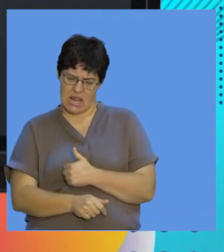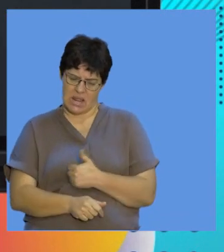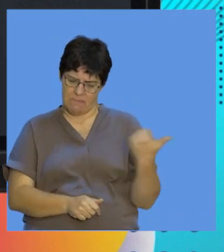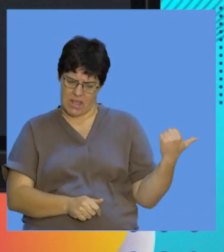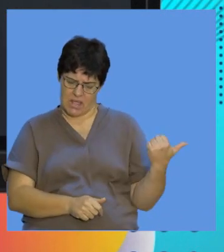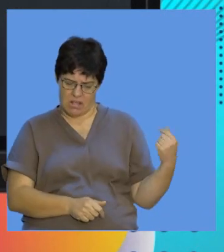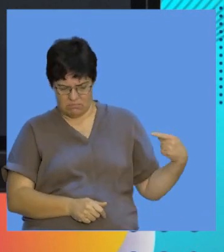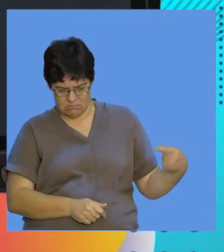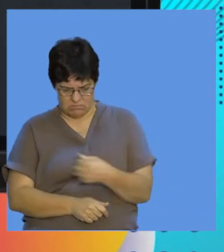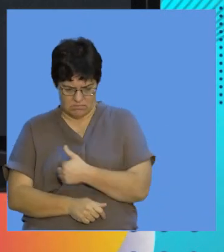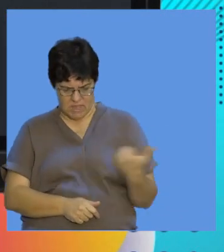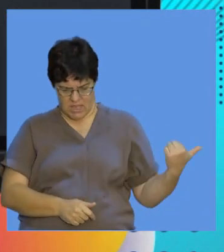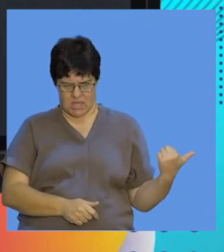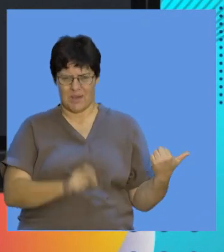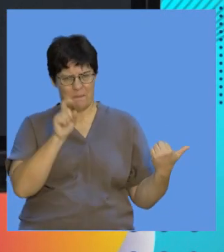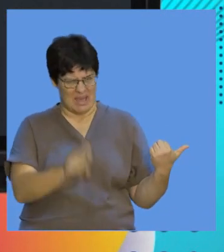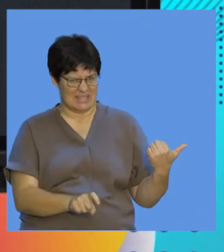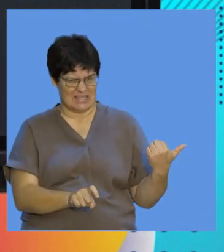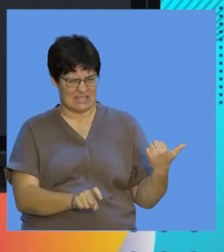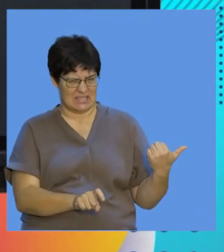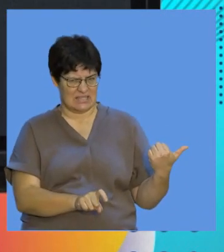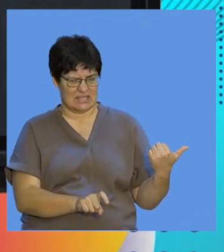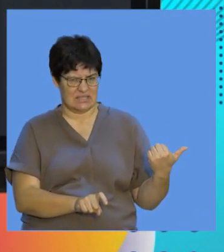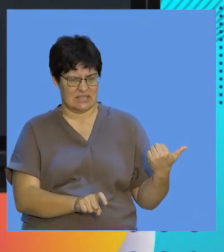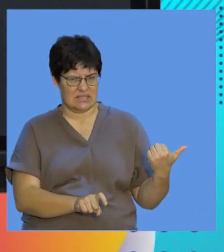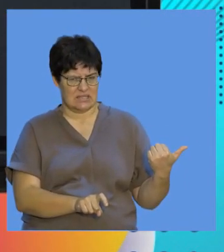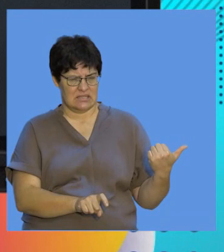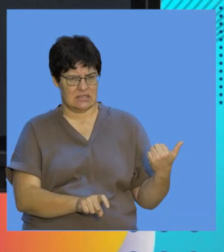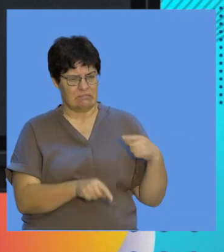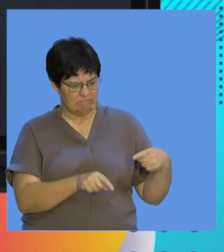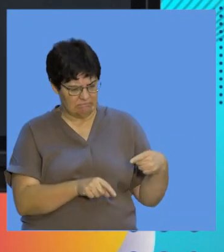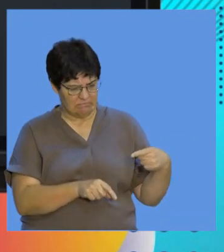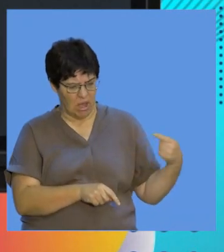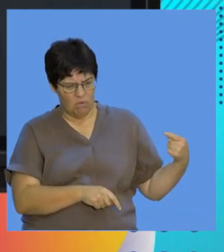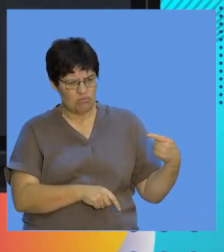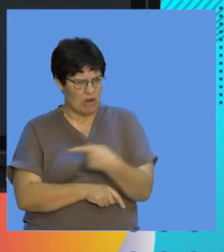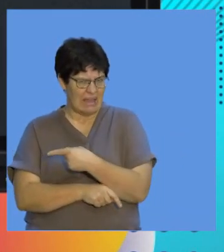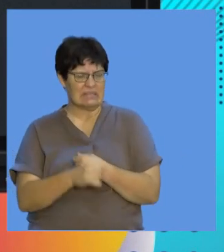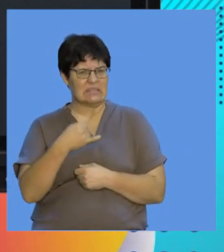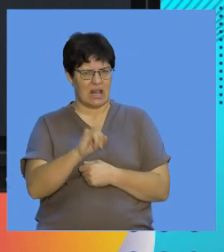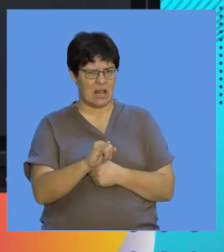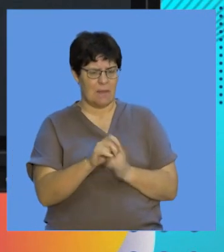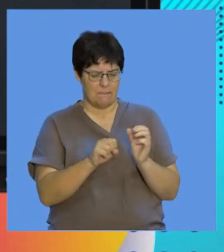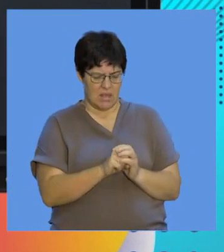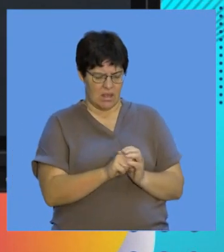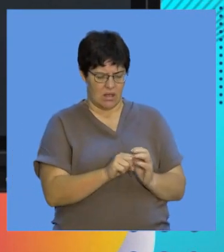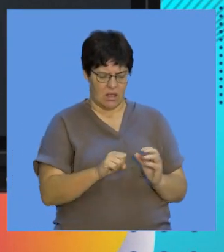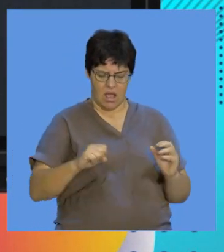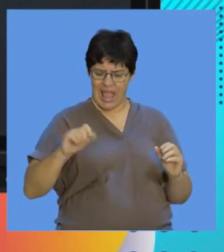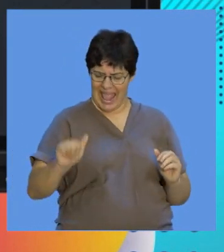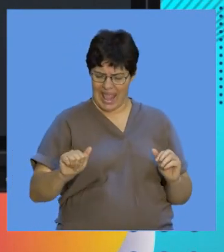change direction. For it to keep going to the right, somehow it's got to jump over ball